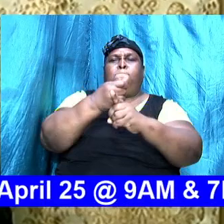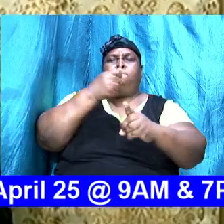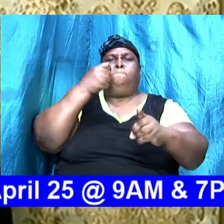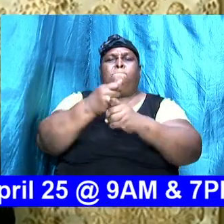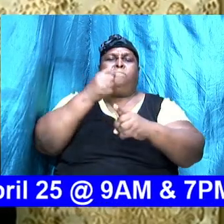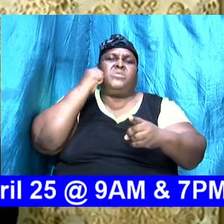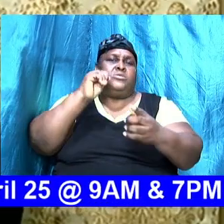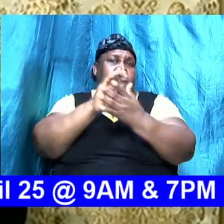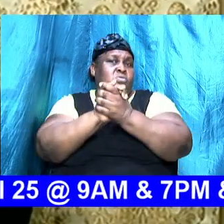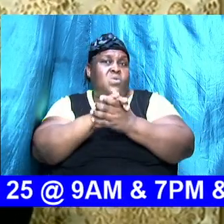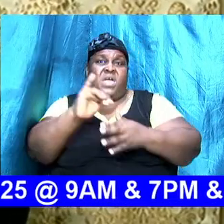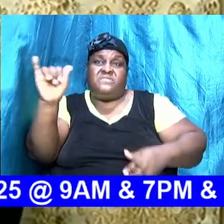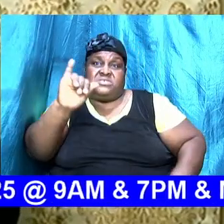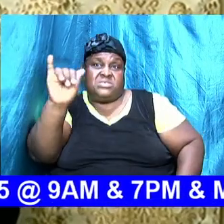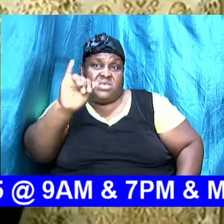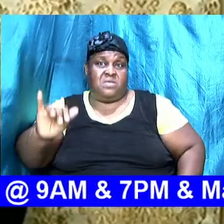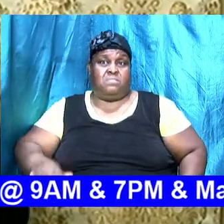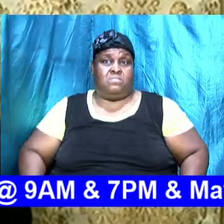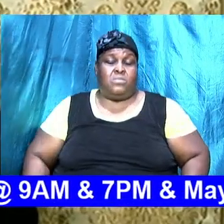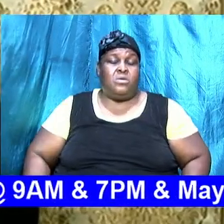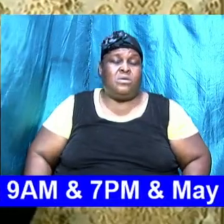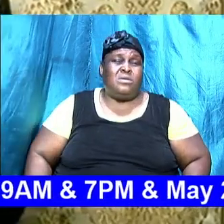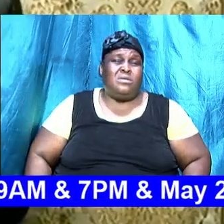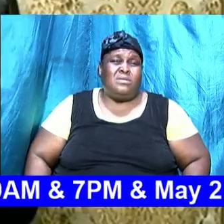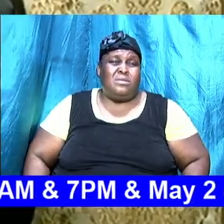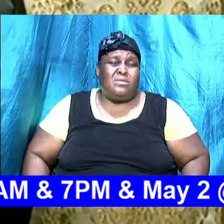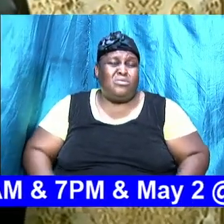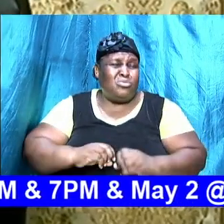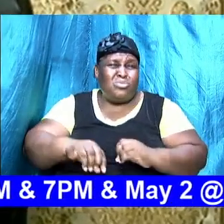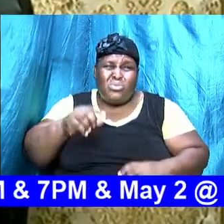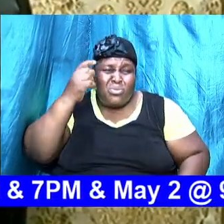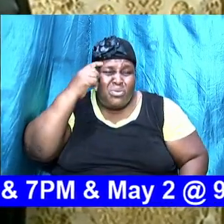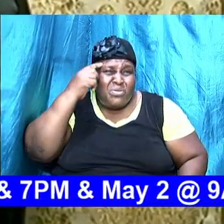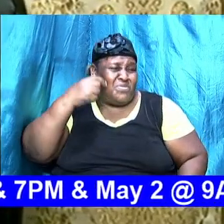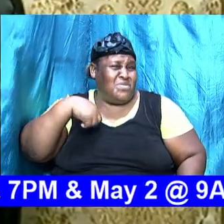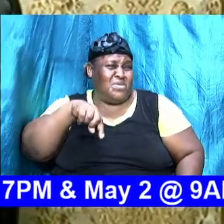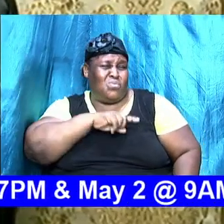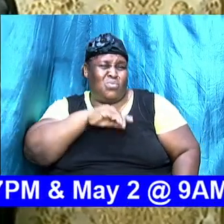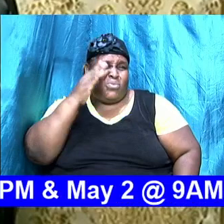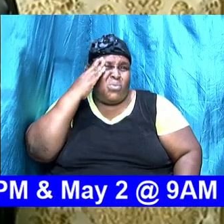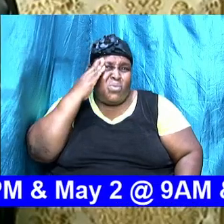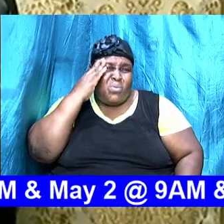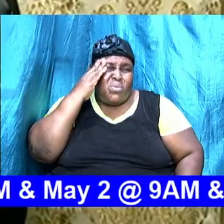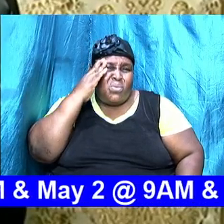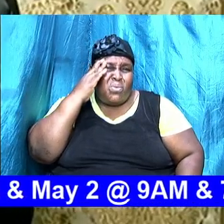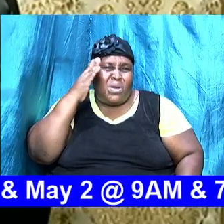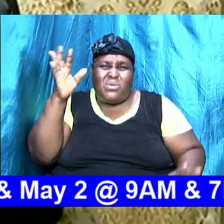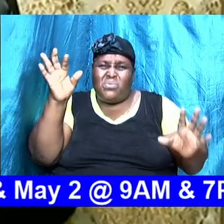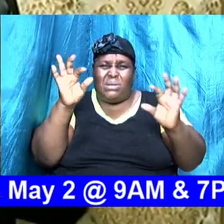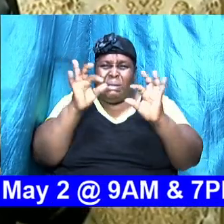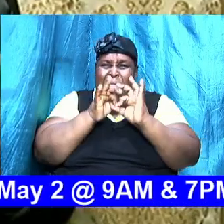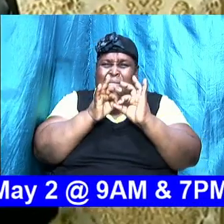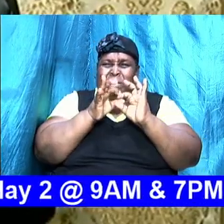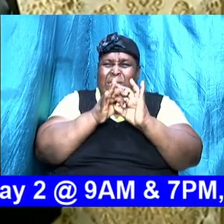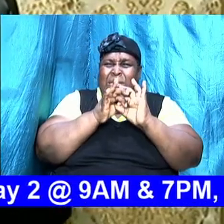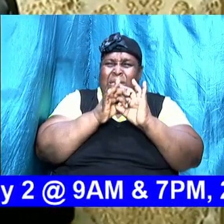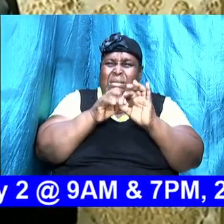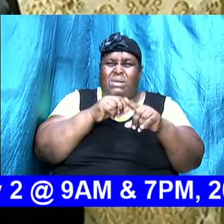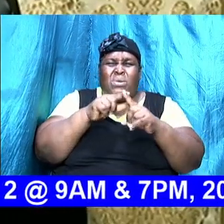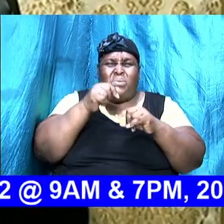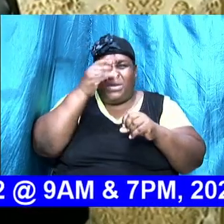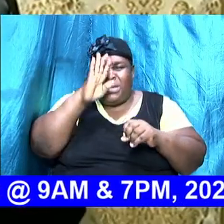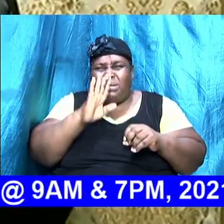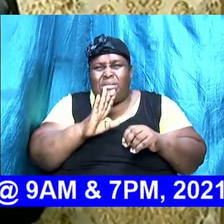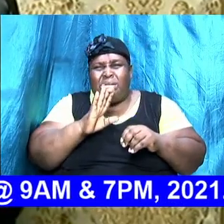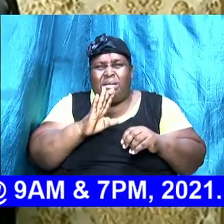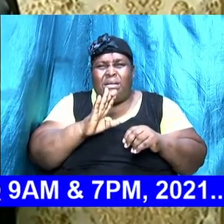I don't think we know what we're doing. I don't think we know the connection. And when God asks us to walk